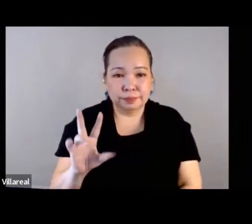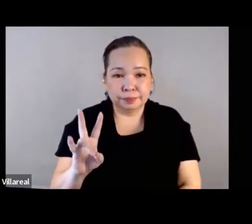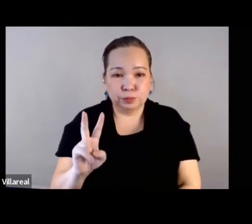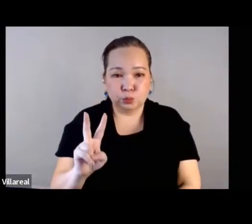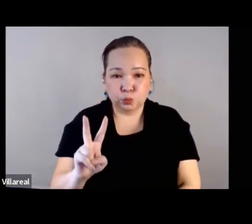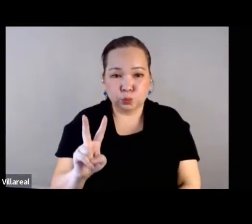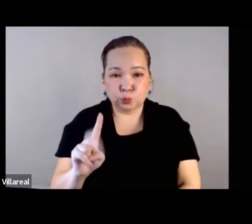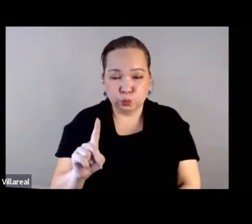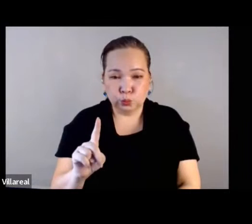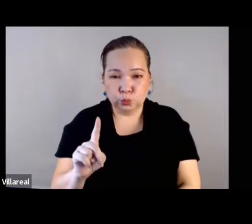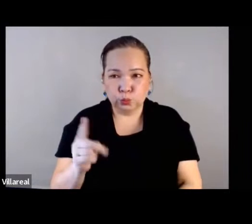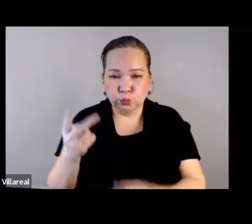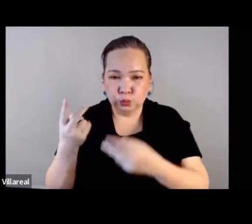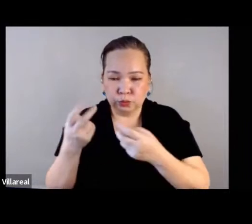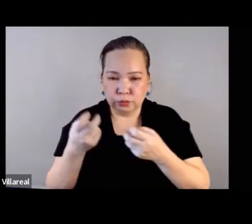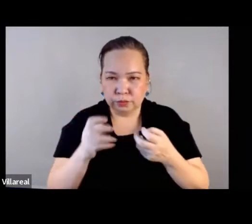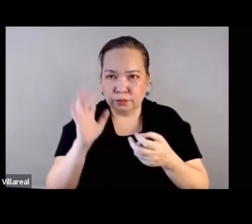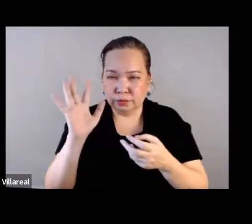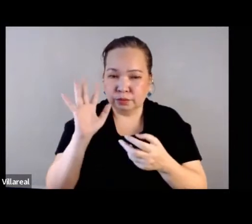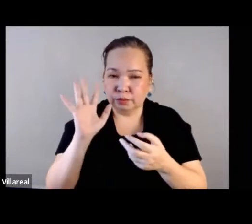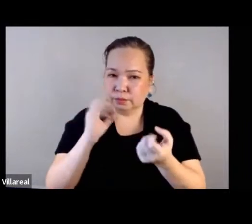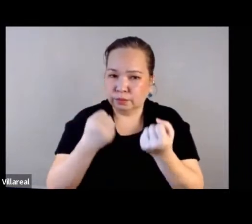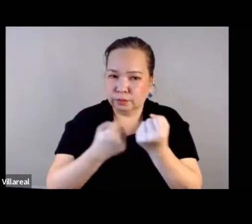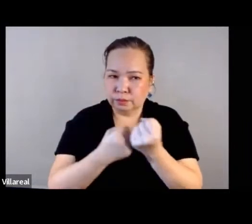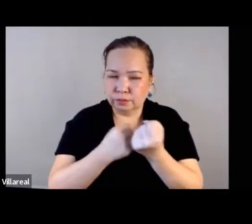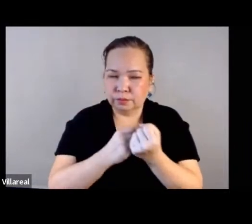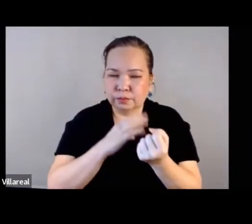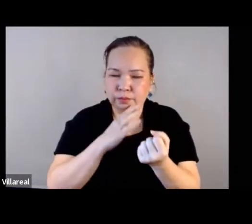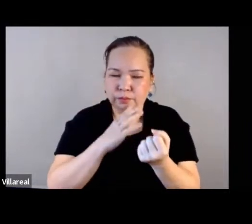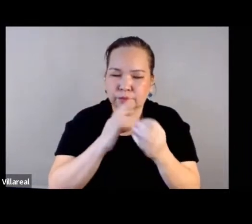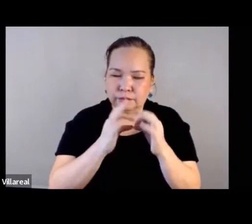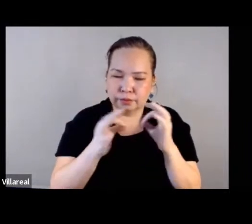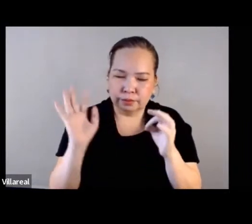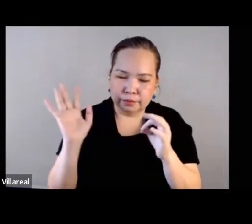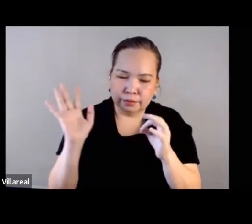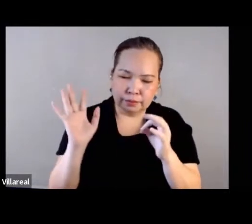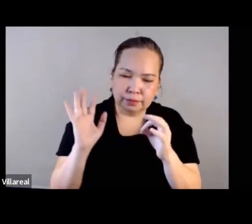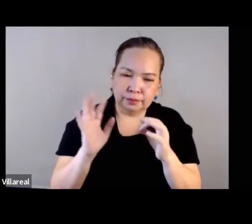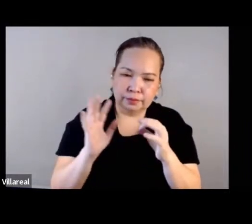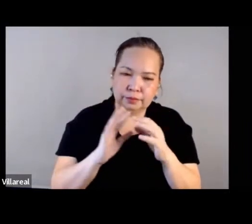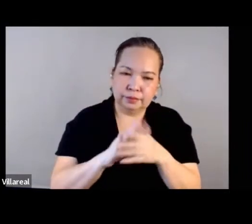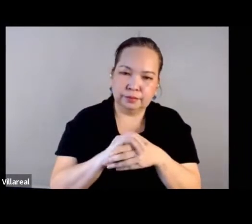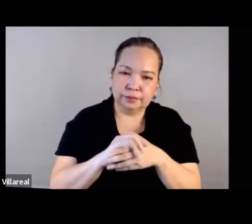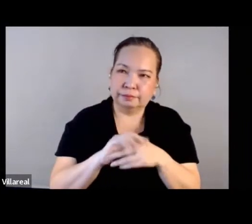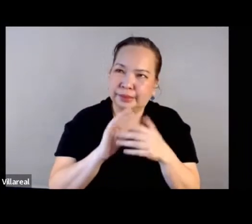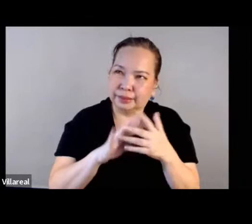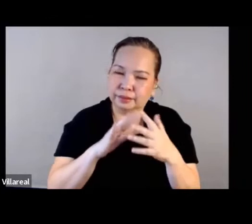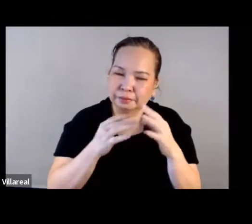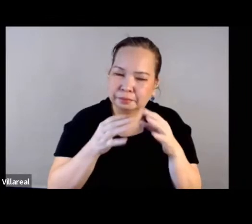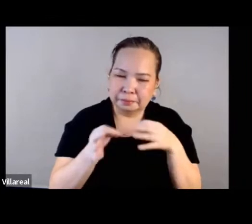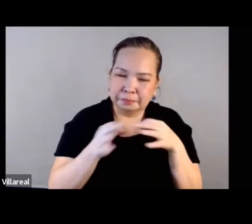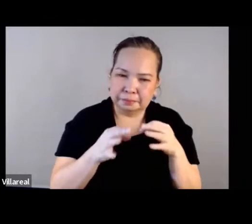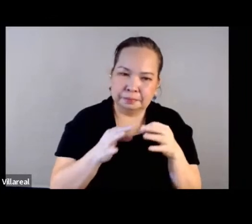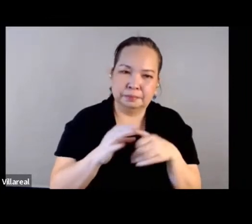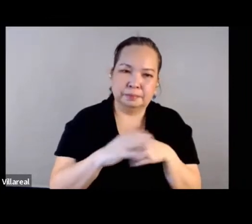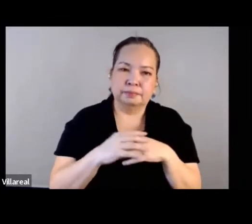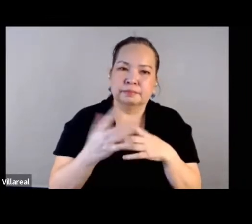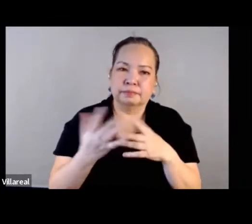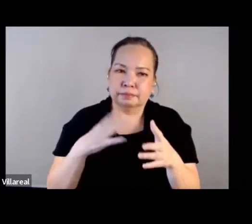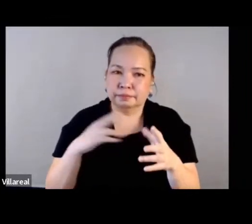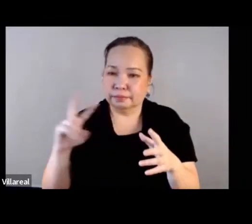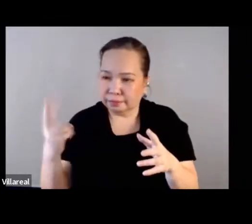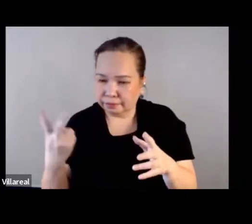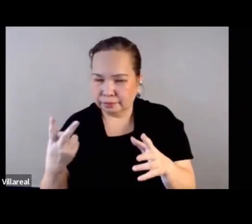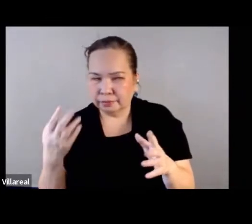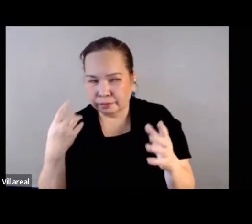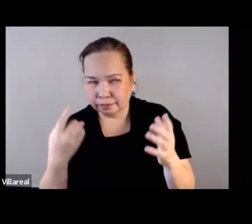3721 serve as his sponsorship speech. Second the motion. There's a motion by the Honorable Castro, duly signed by the Honorable Salo,